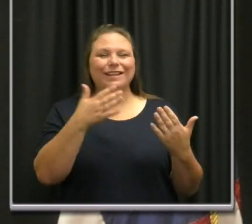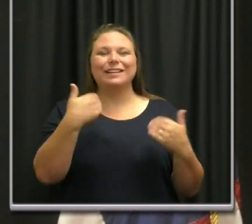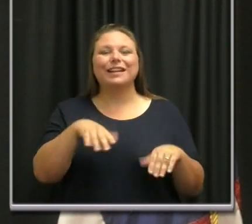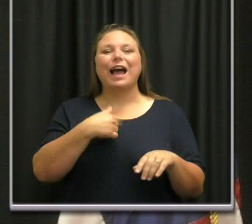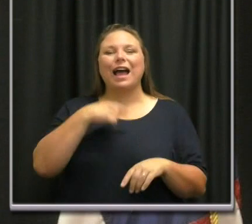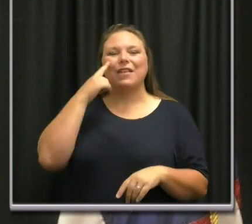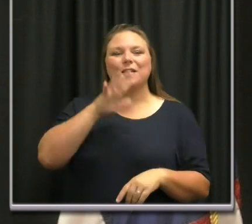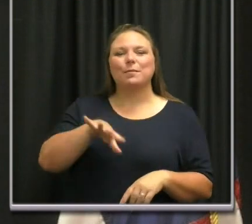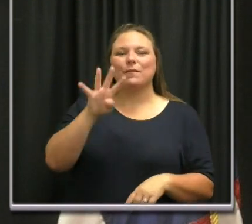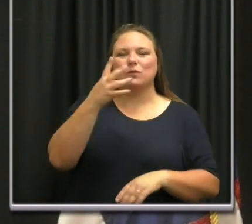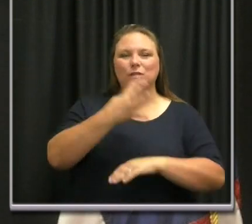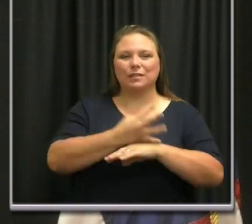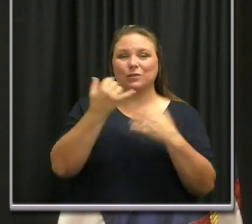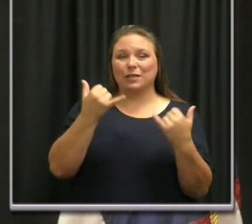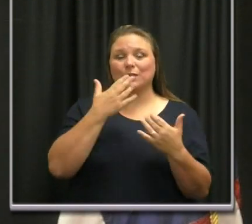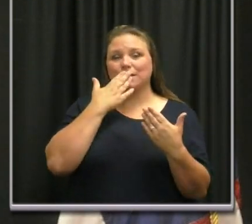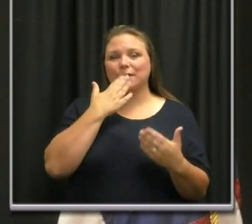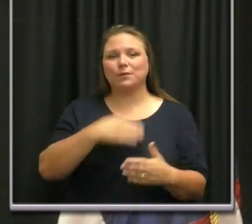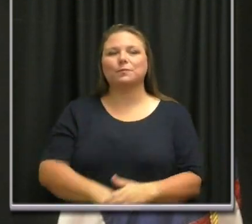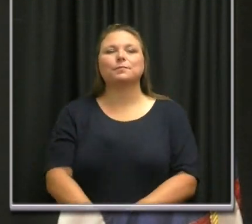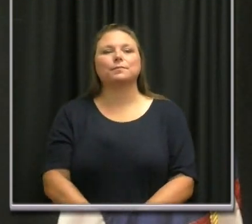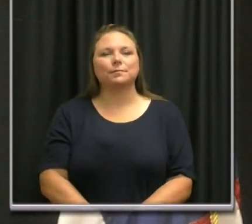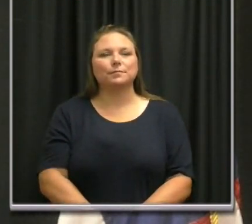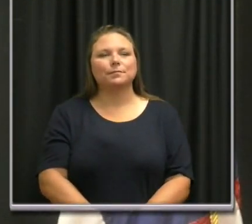but I think it's around four days right now. So thank you so much.